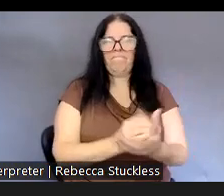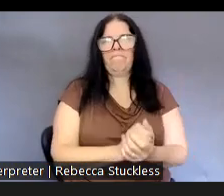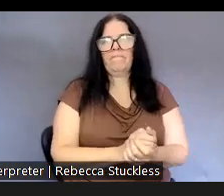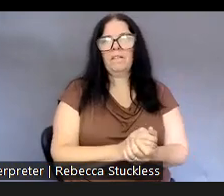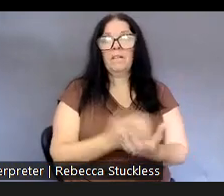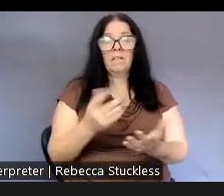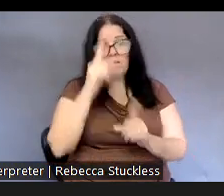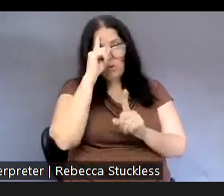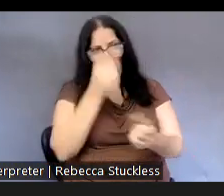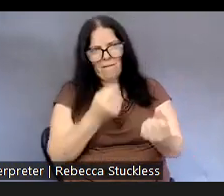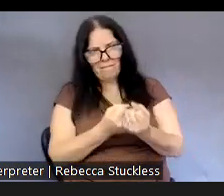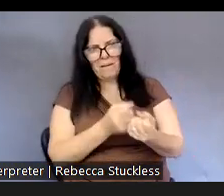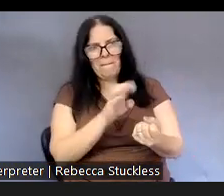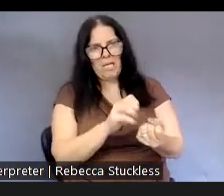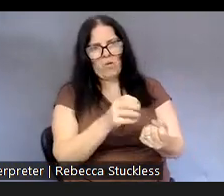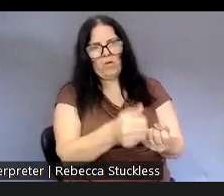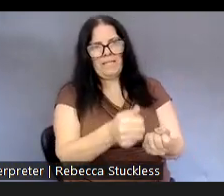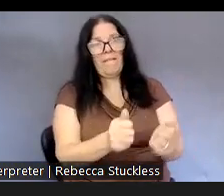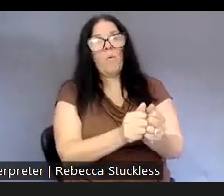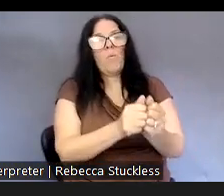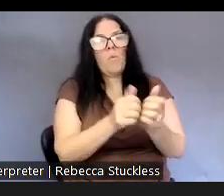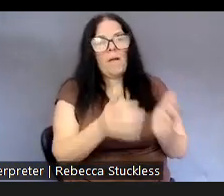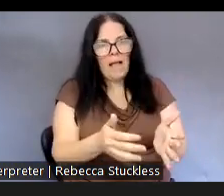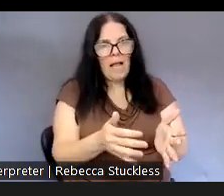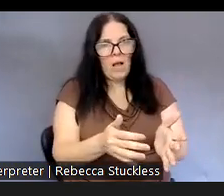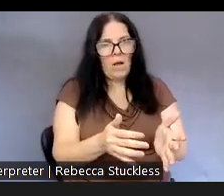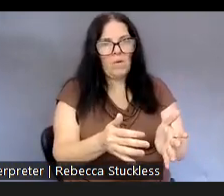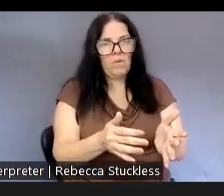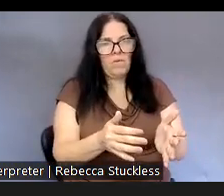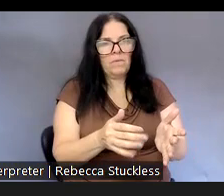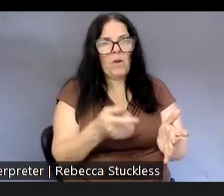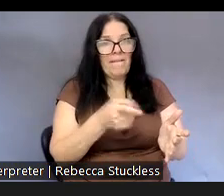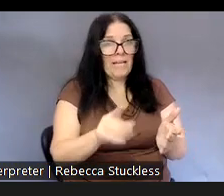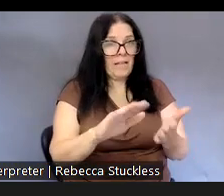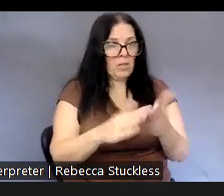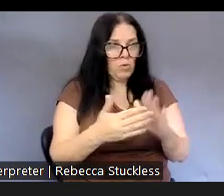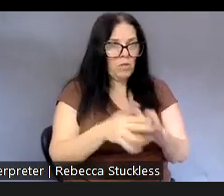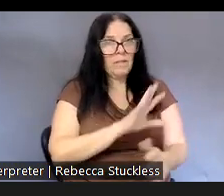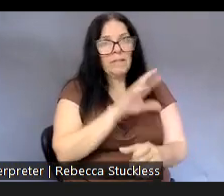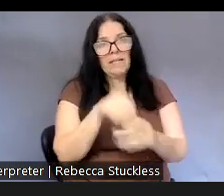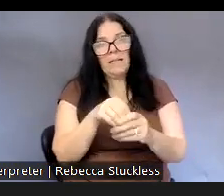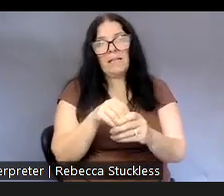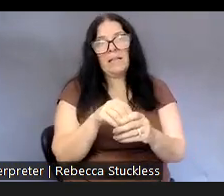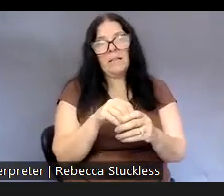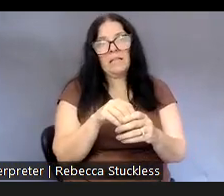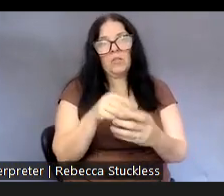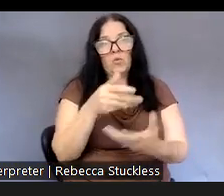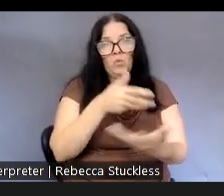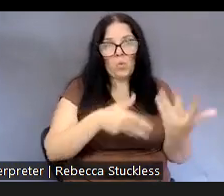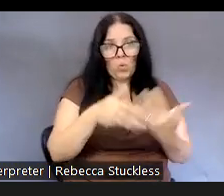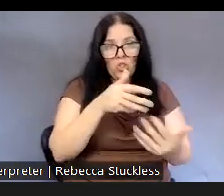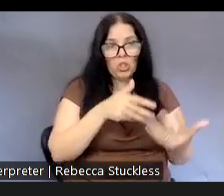themselves without giving unnecessary offense to their community, to be in the world of social convention, but not of the